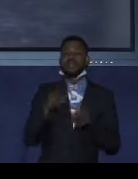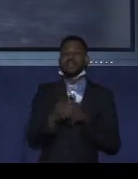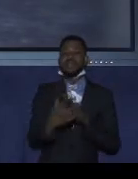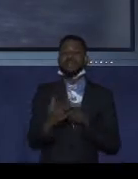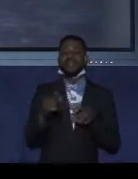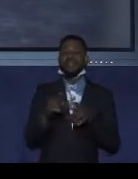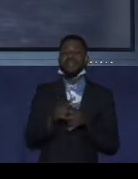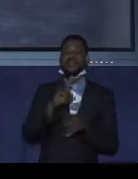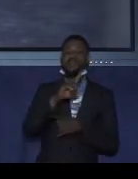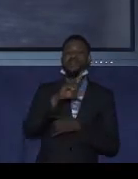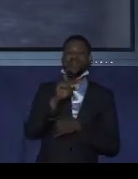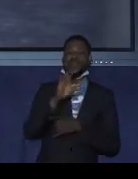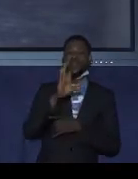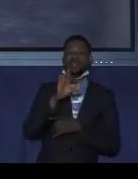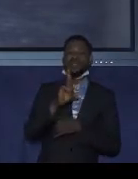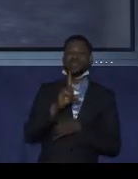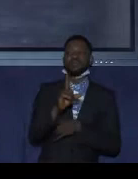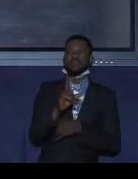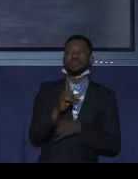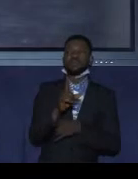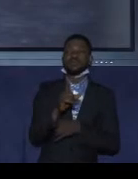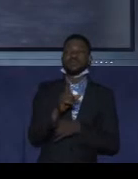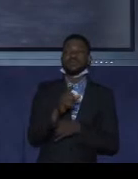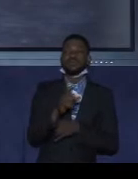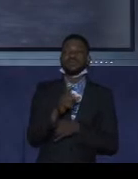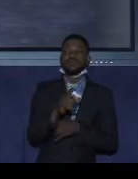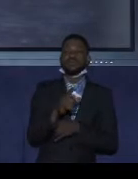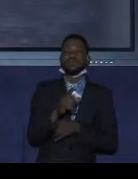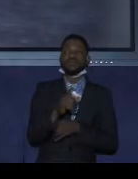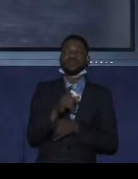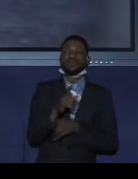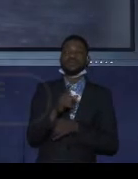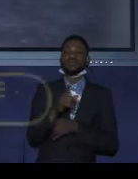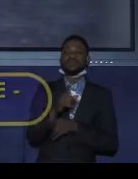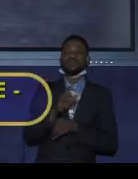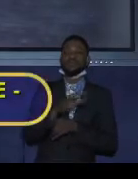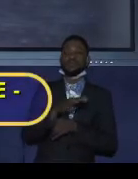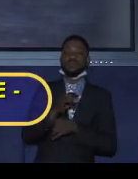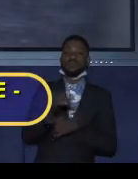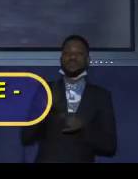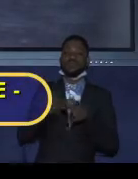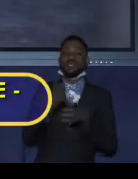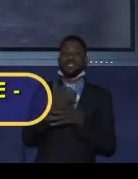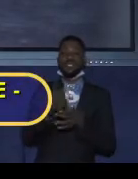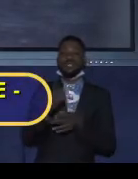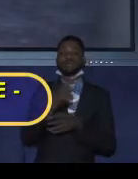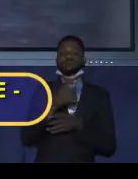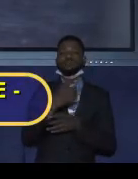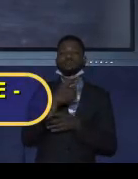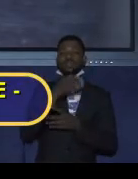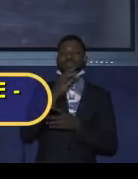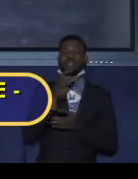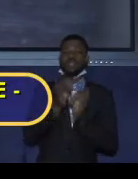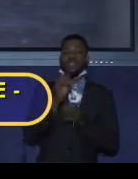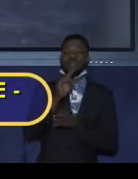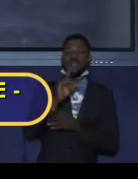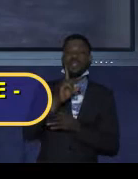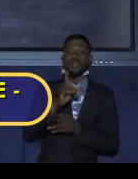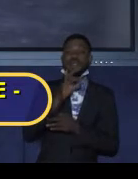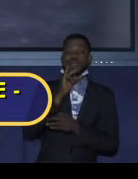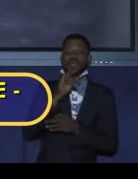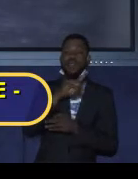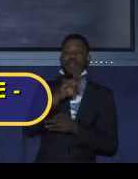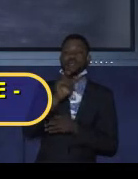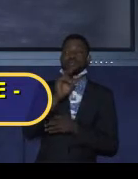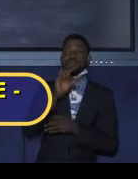as 100 centiliters, okay? It's like sharing that drink between 100 people, the pupils in your school. So if 1 liter